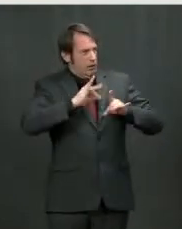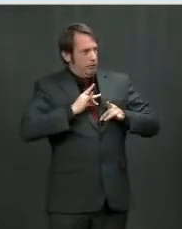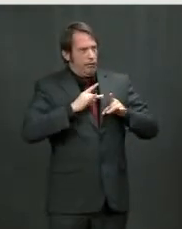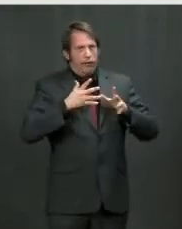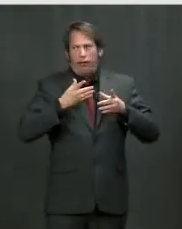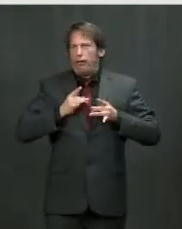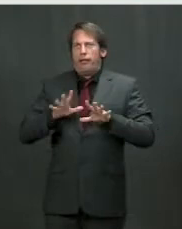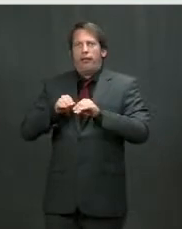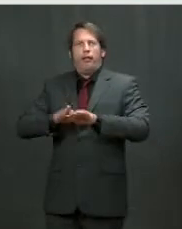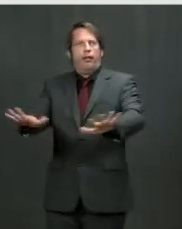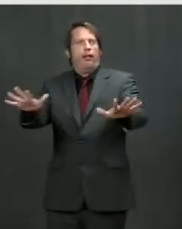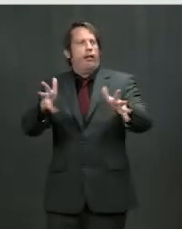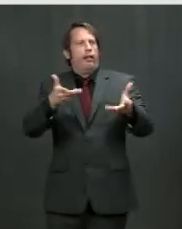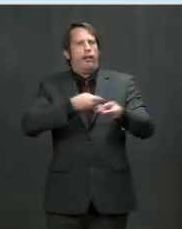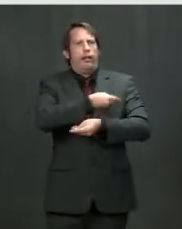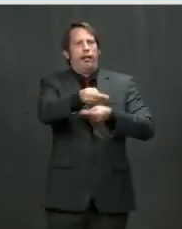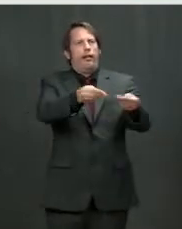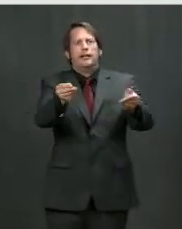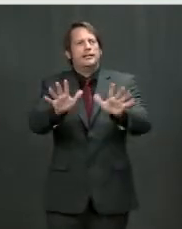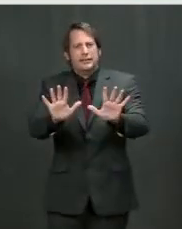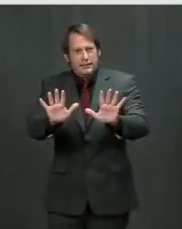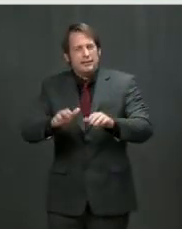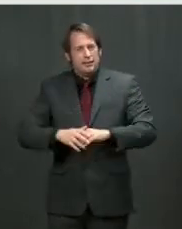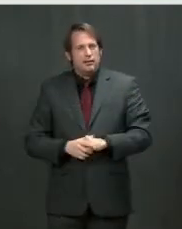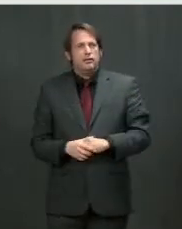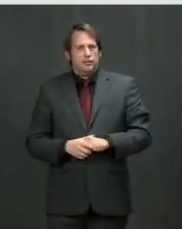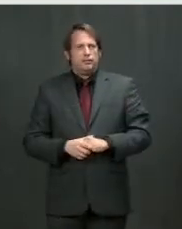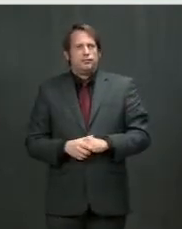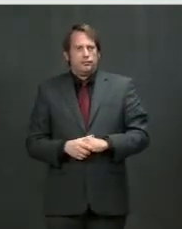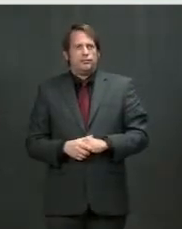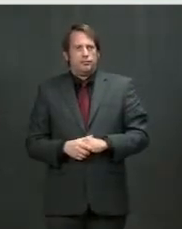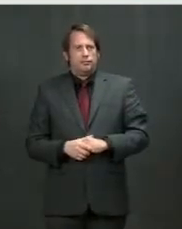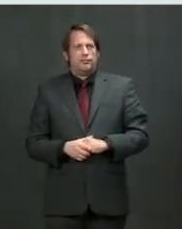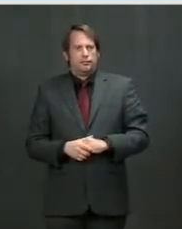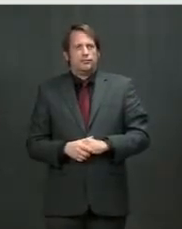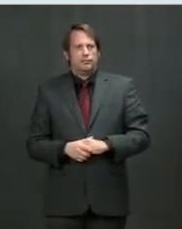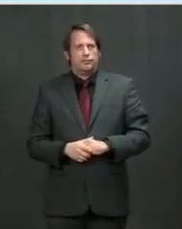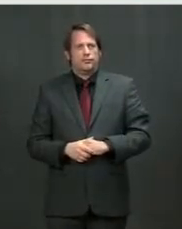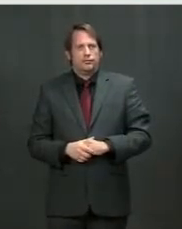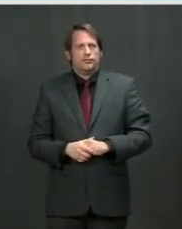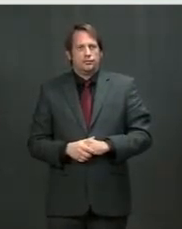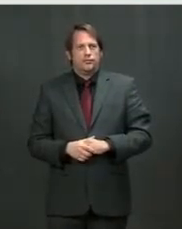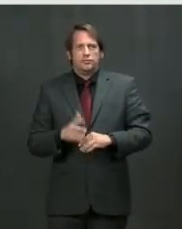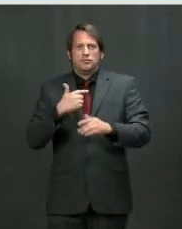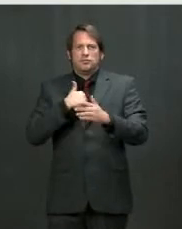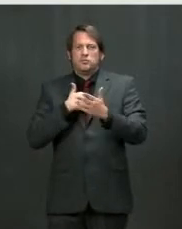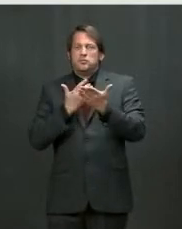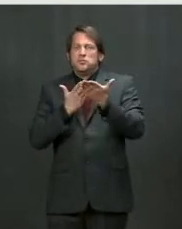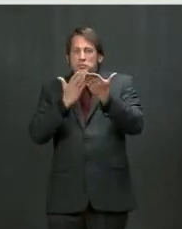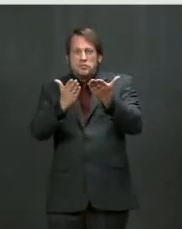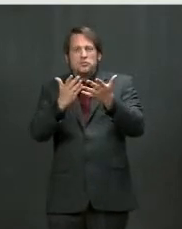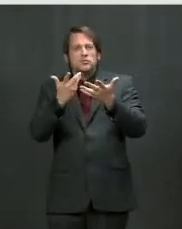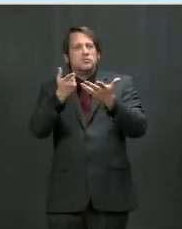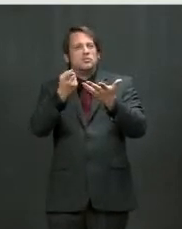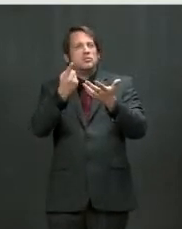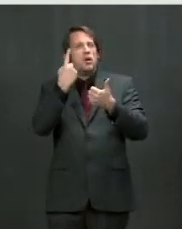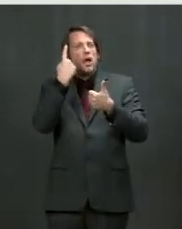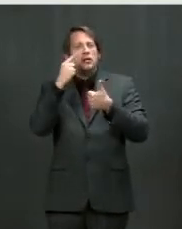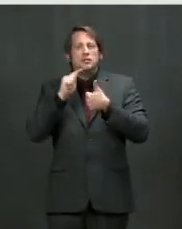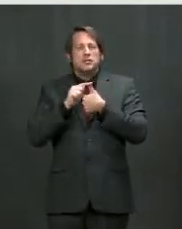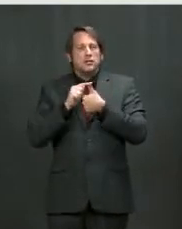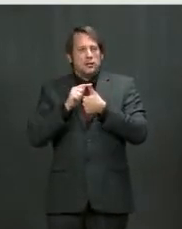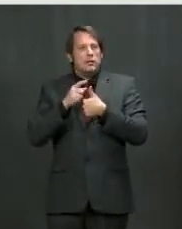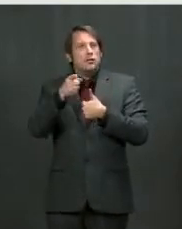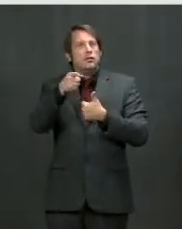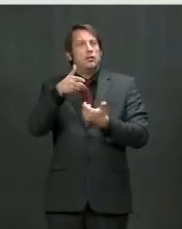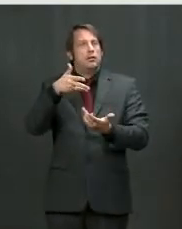to consider adjustments to meet their unique needs and circumstances. For example, in areas of substantial or high